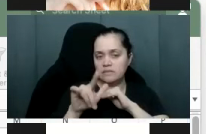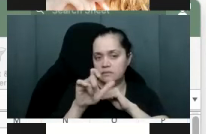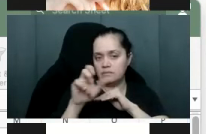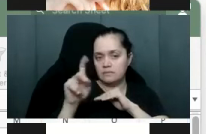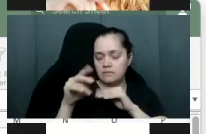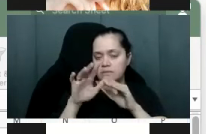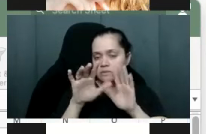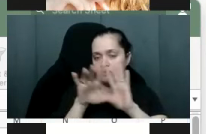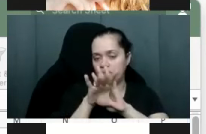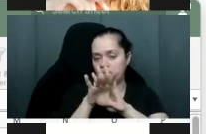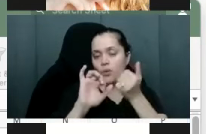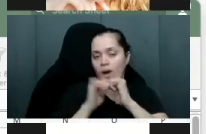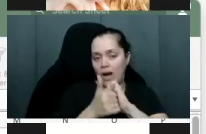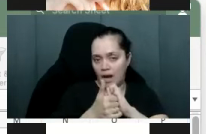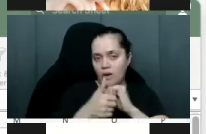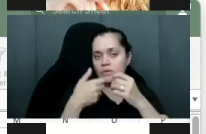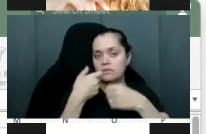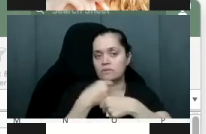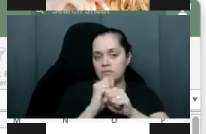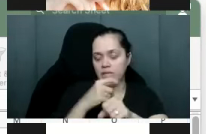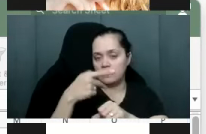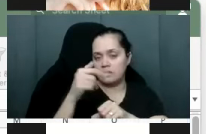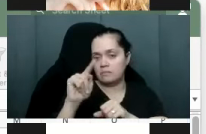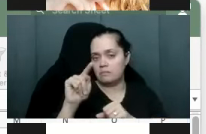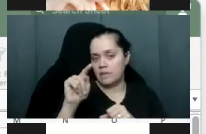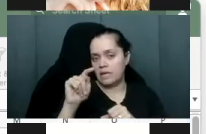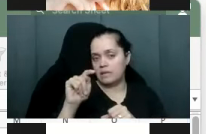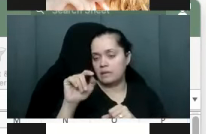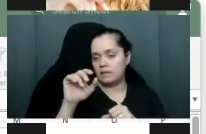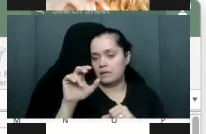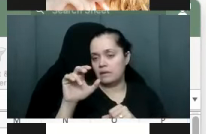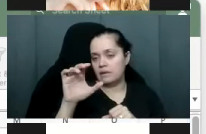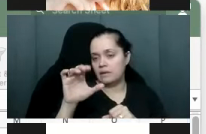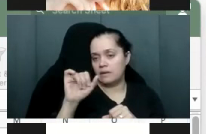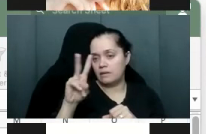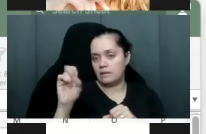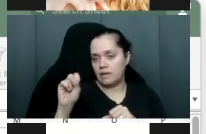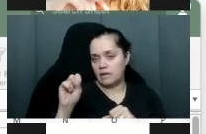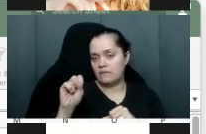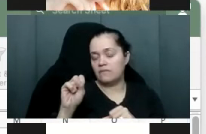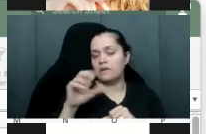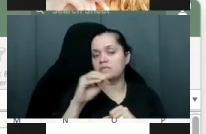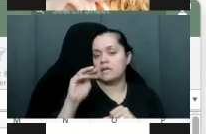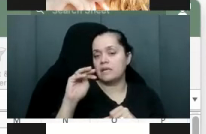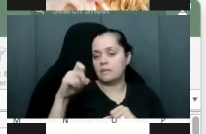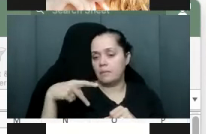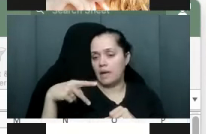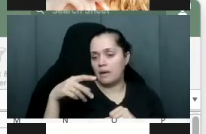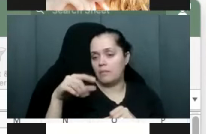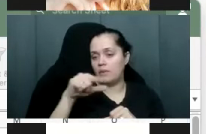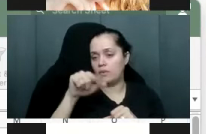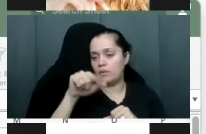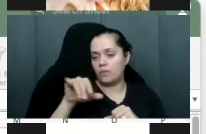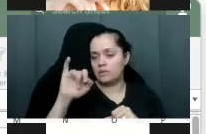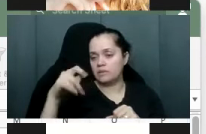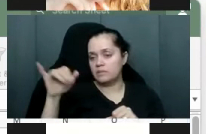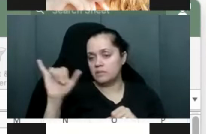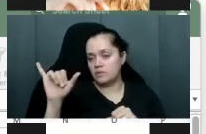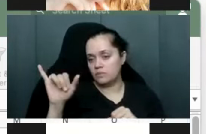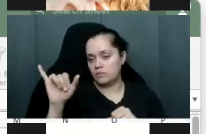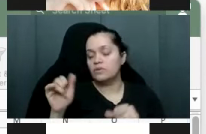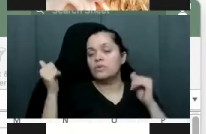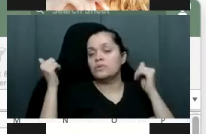video, how to do the Padlet canvas. I'll be sending you a link to how to do the map quiz tip. Yes, so it's